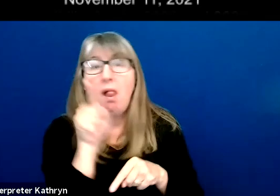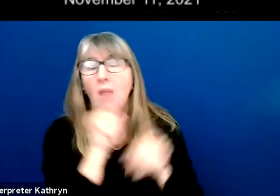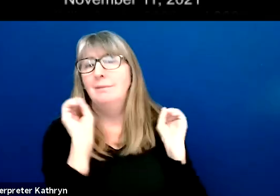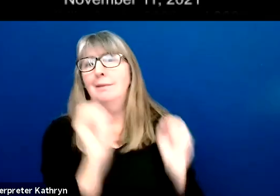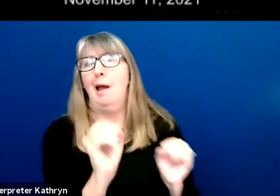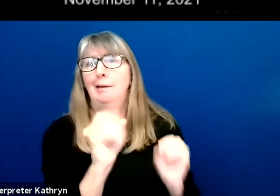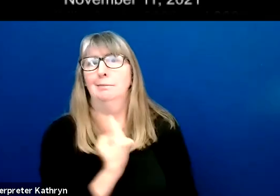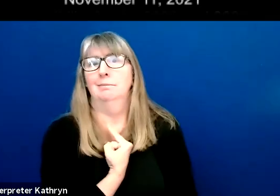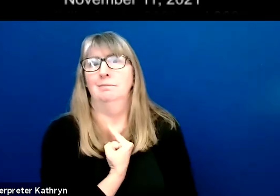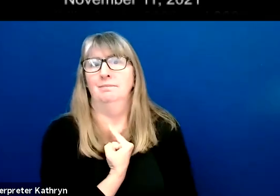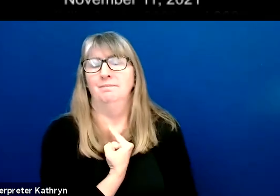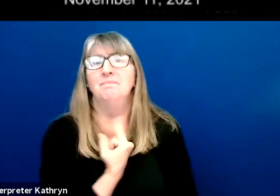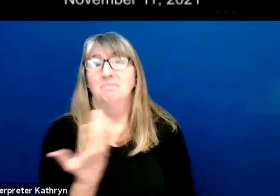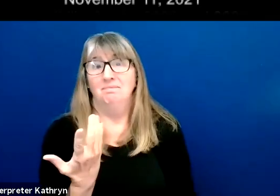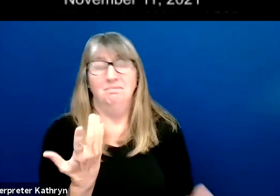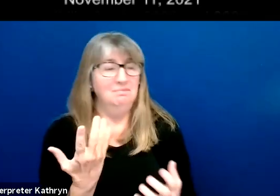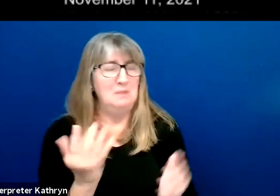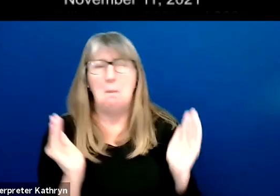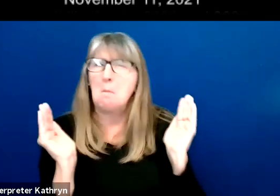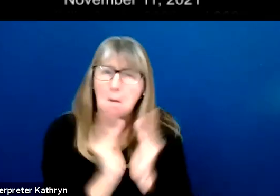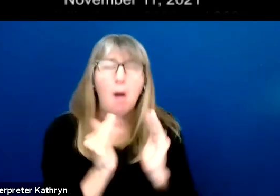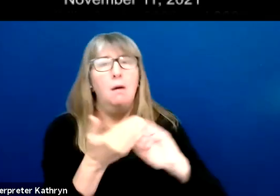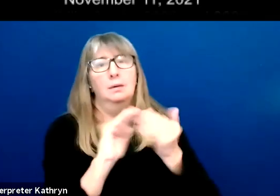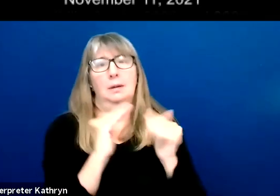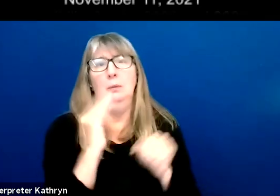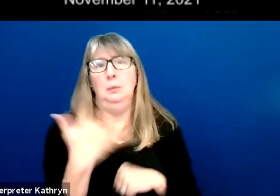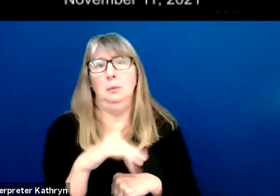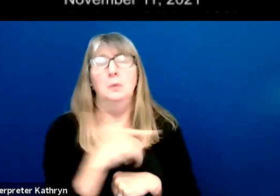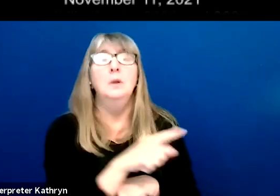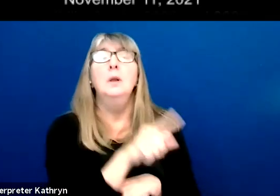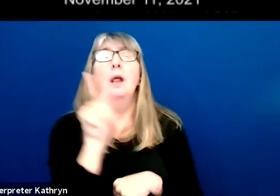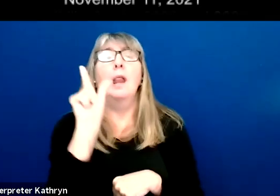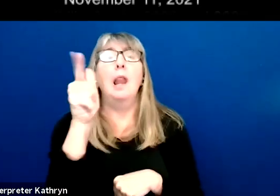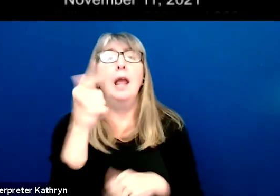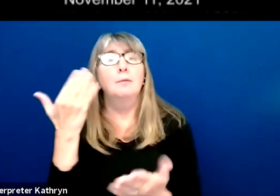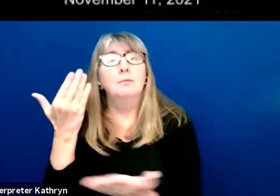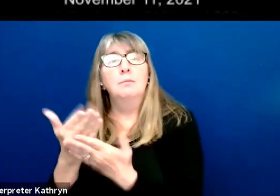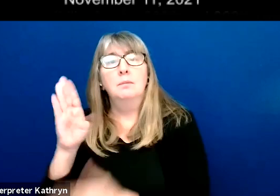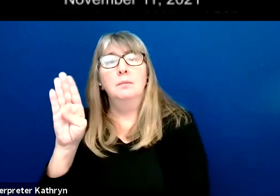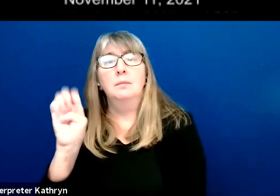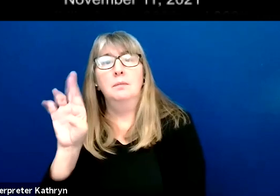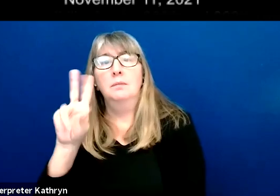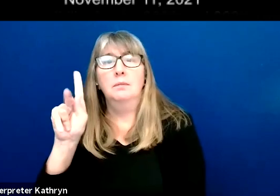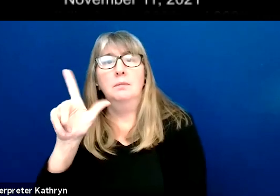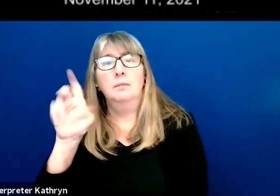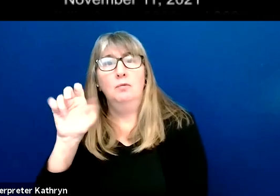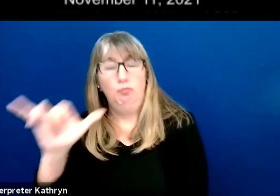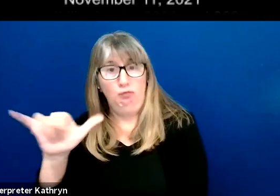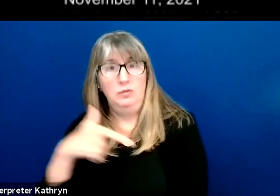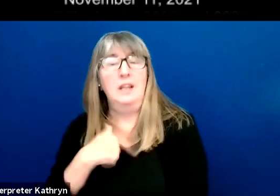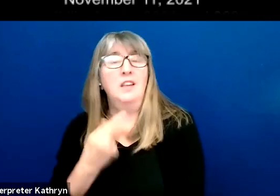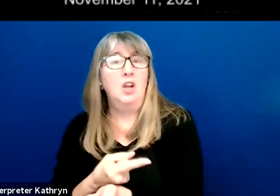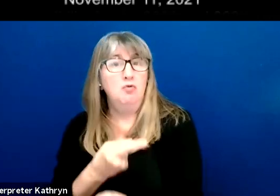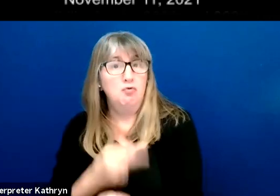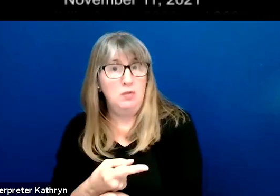So, but once I got to Berkeley as an undergrad,